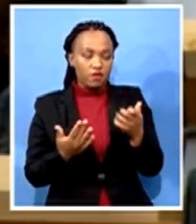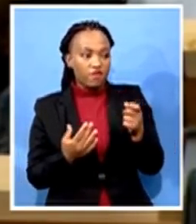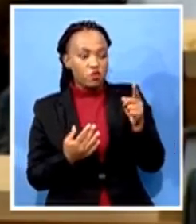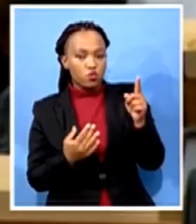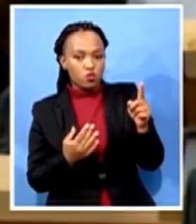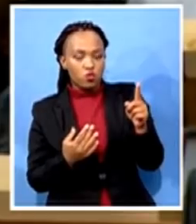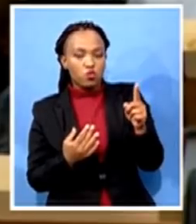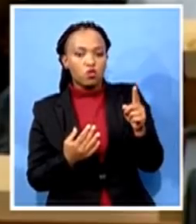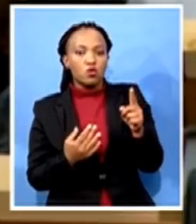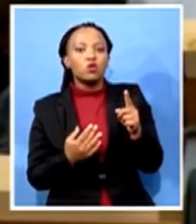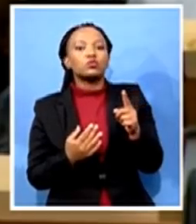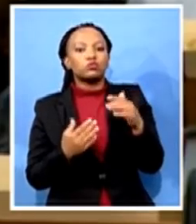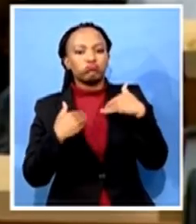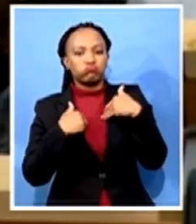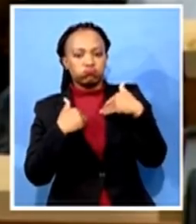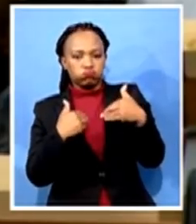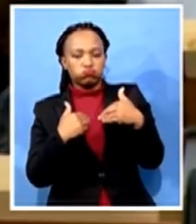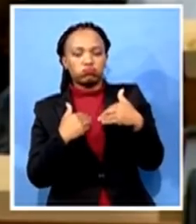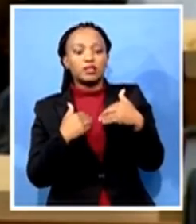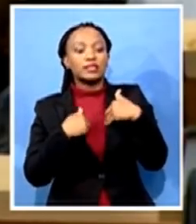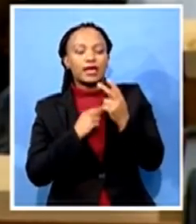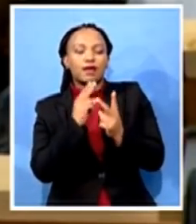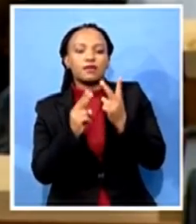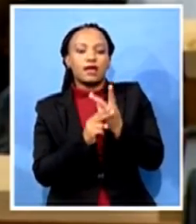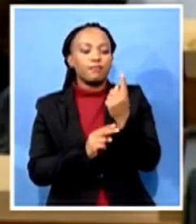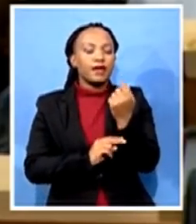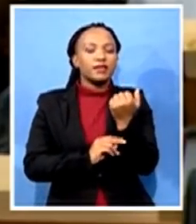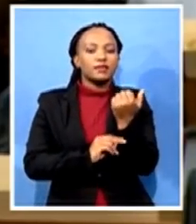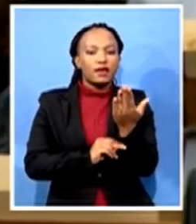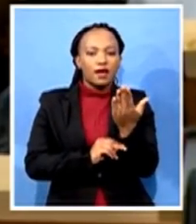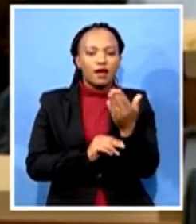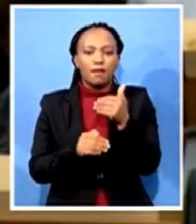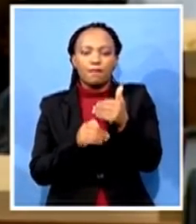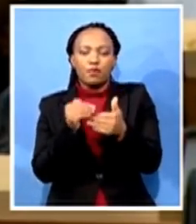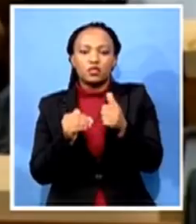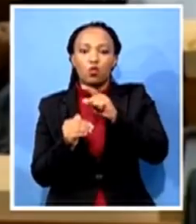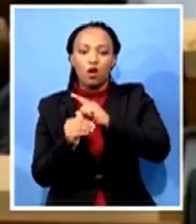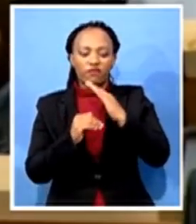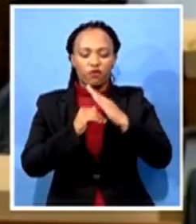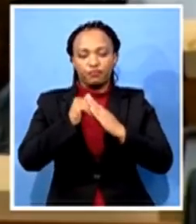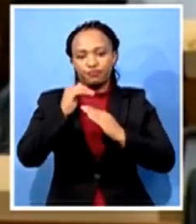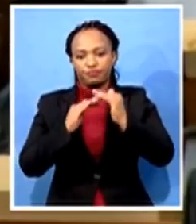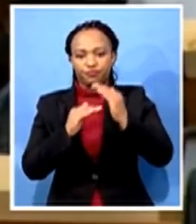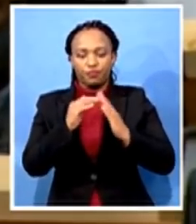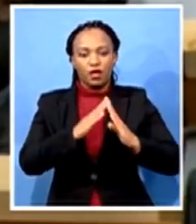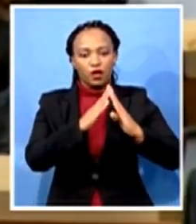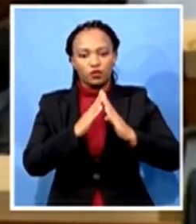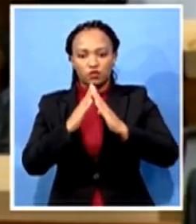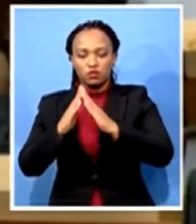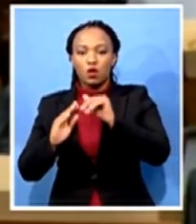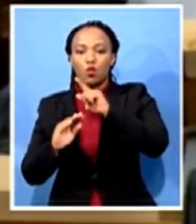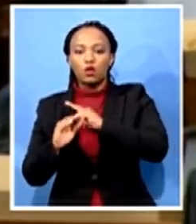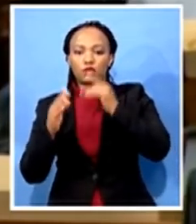the construction of houses because a decision had been made by the Premier